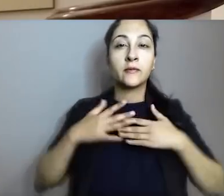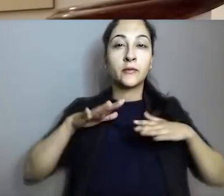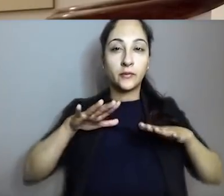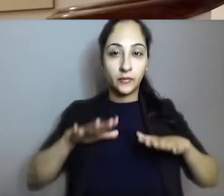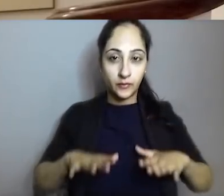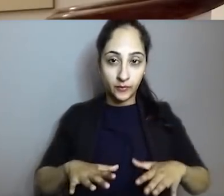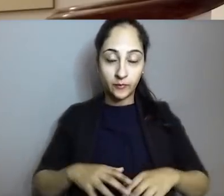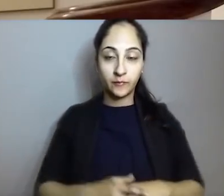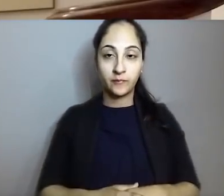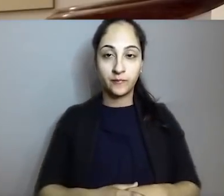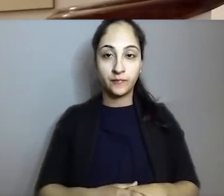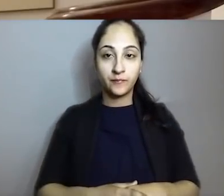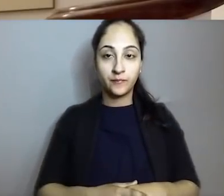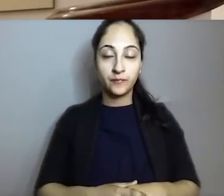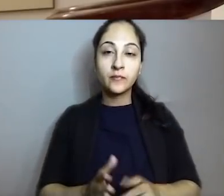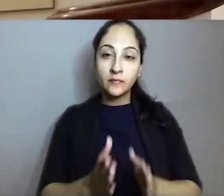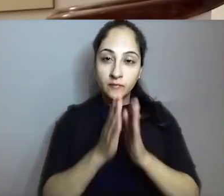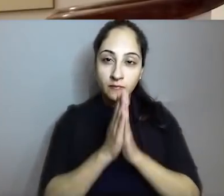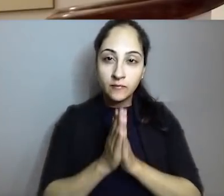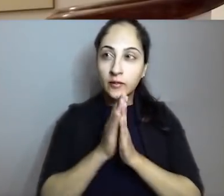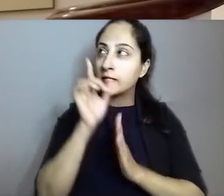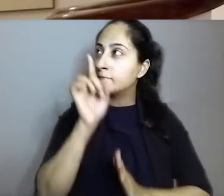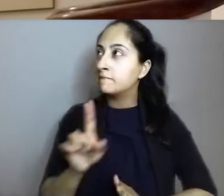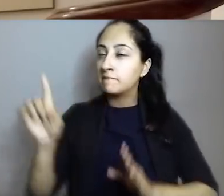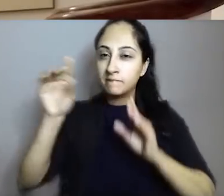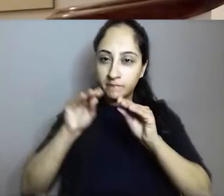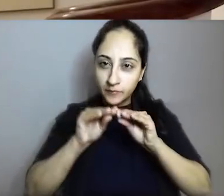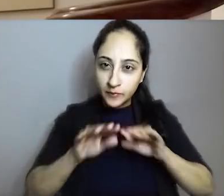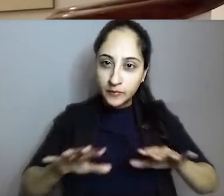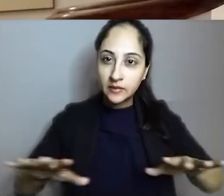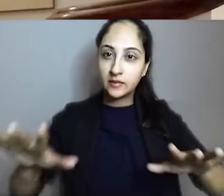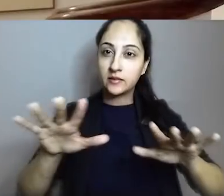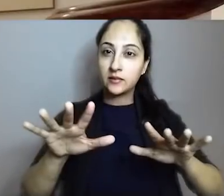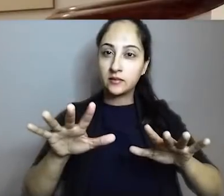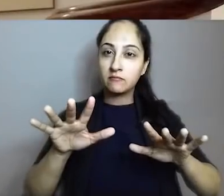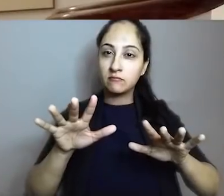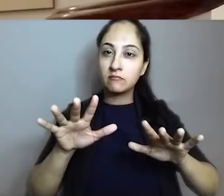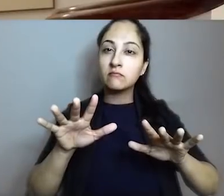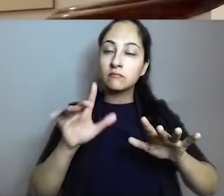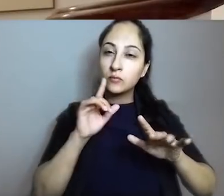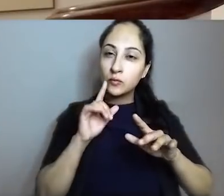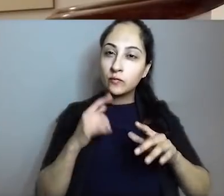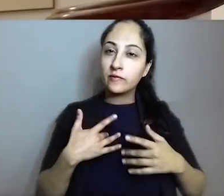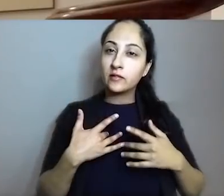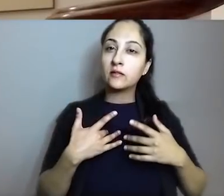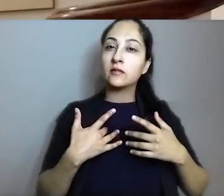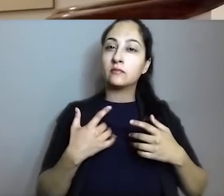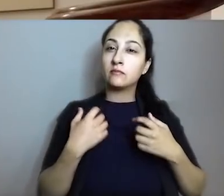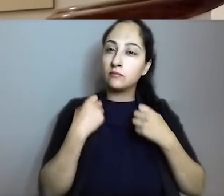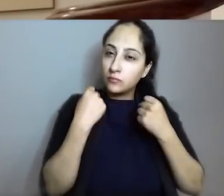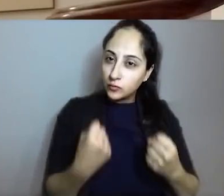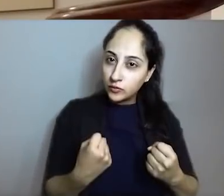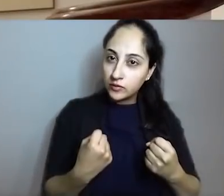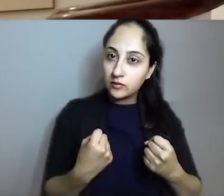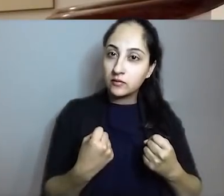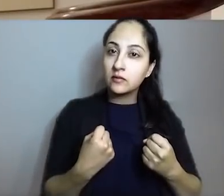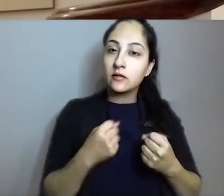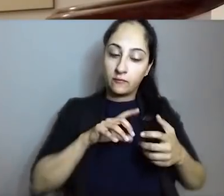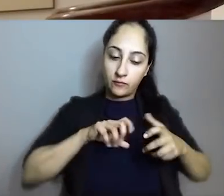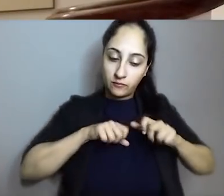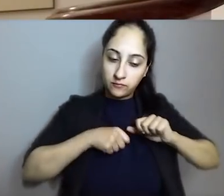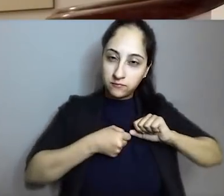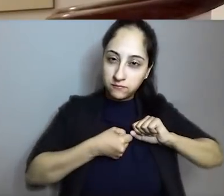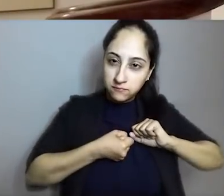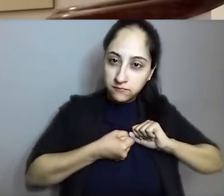And to all of you who have lost loved ones, we pray that God grant you the strength needed during these